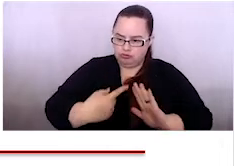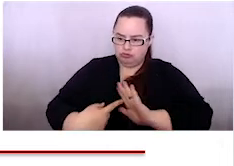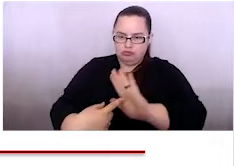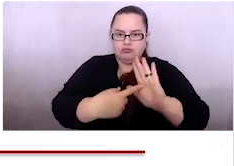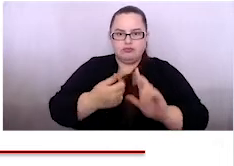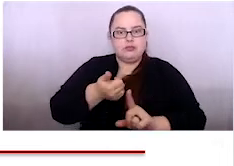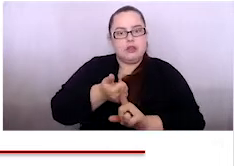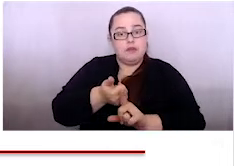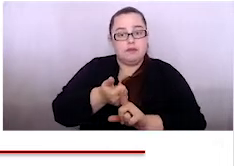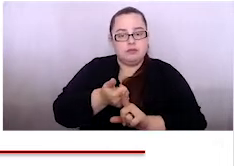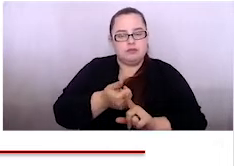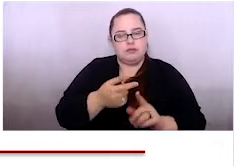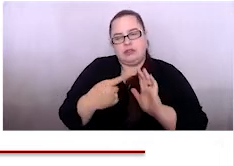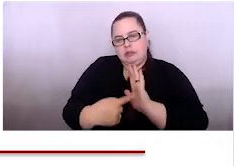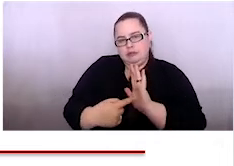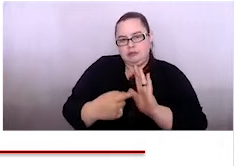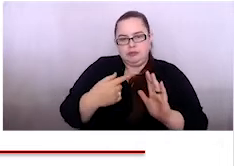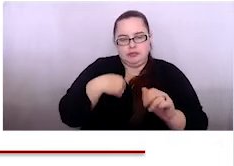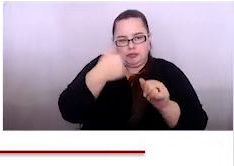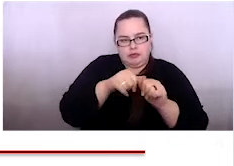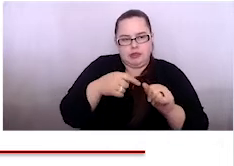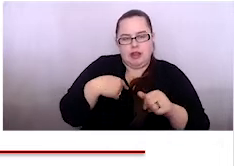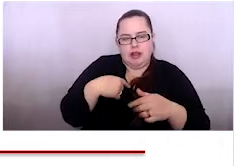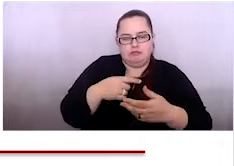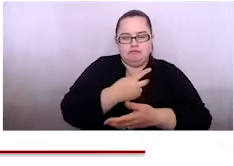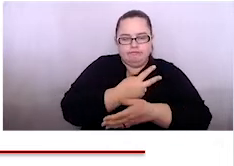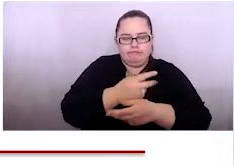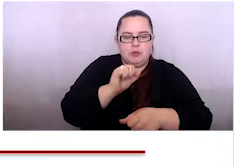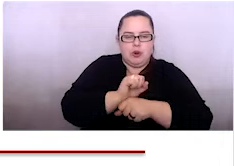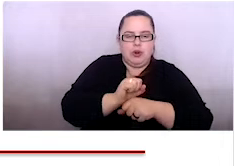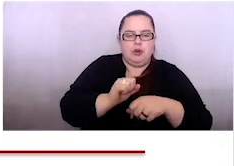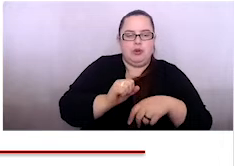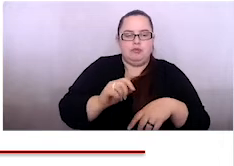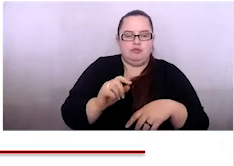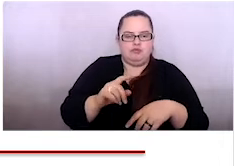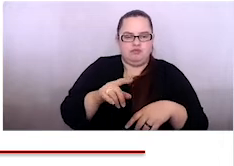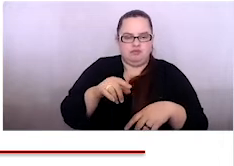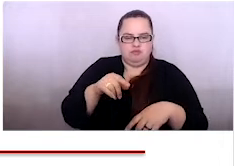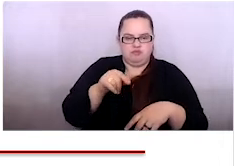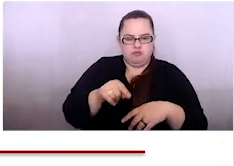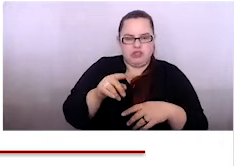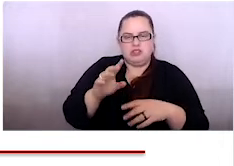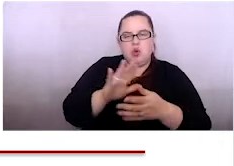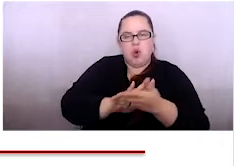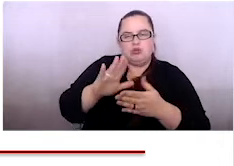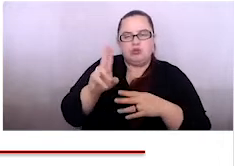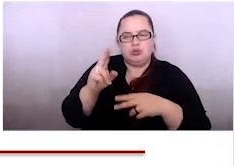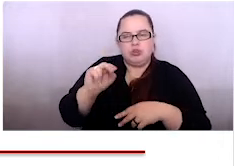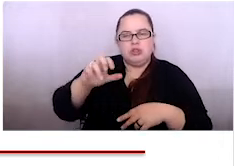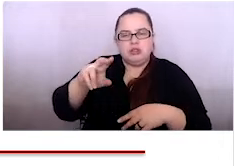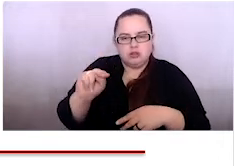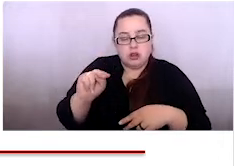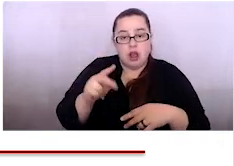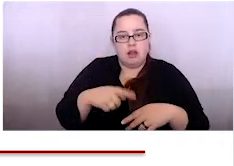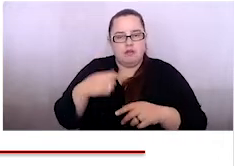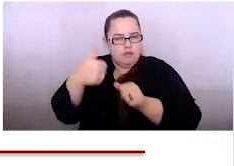as an undergraduate, I was working at Carl's Jr., and there was this Islamic who practiced their spiritual faith. And people would